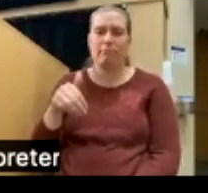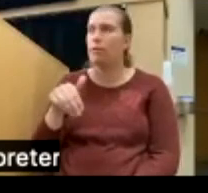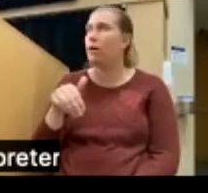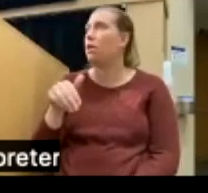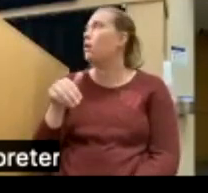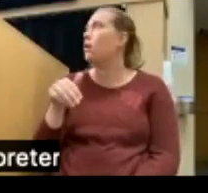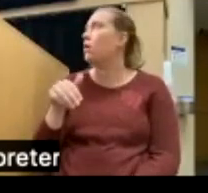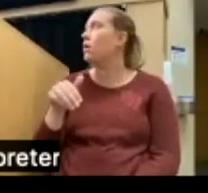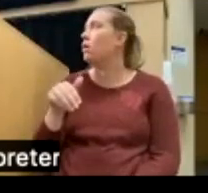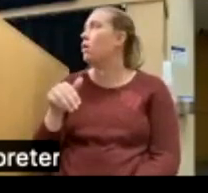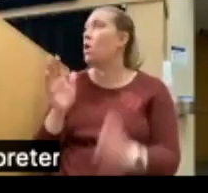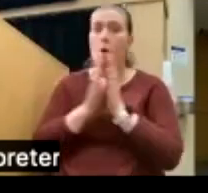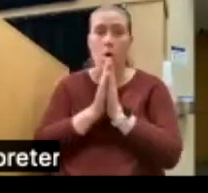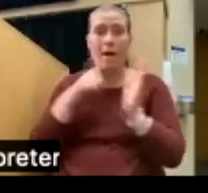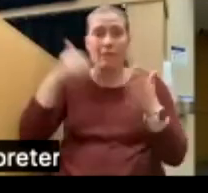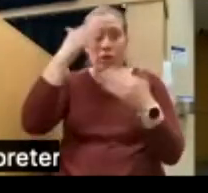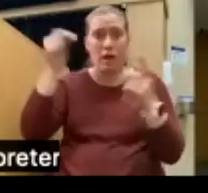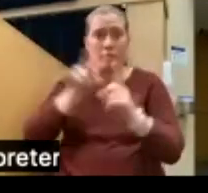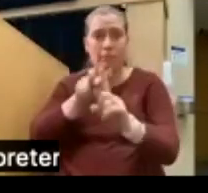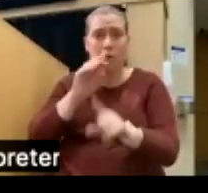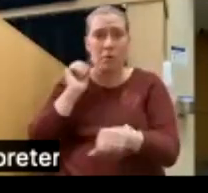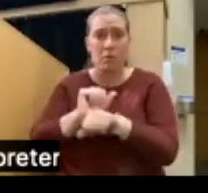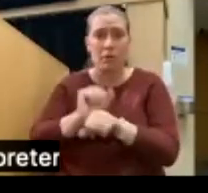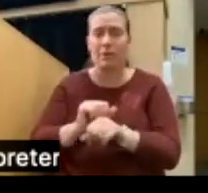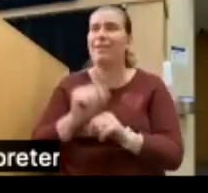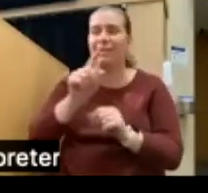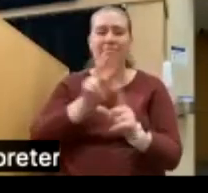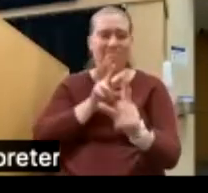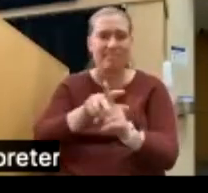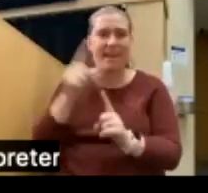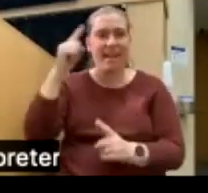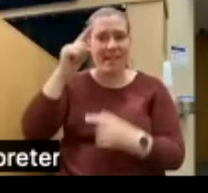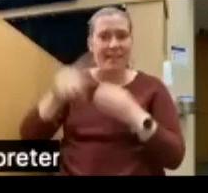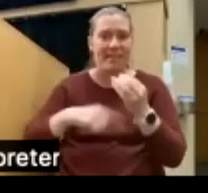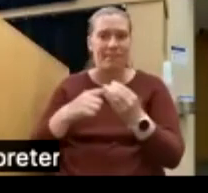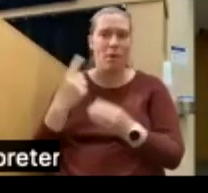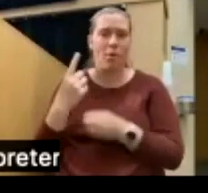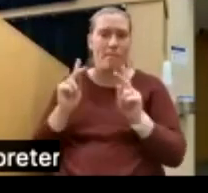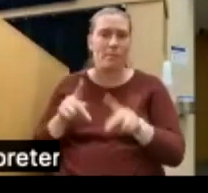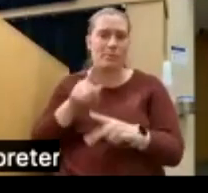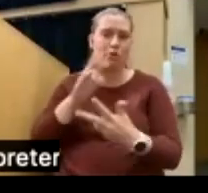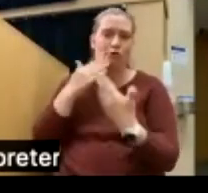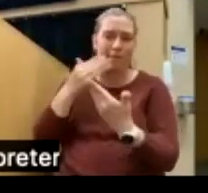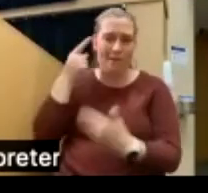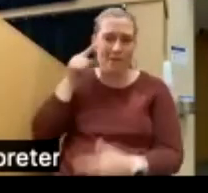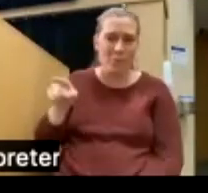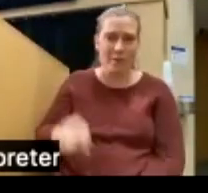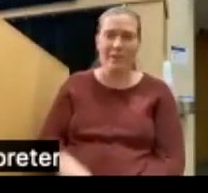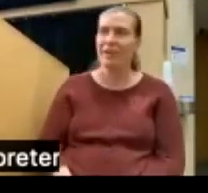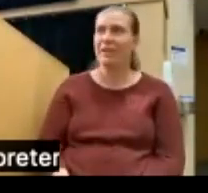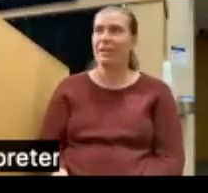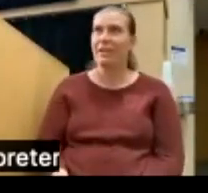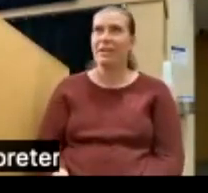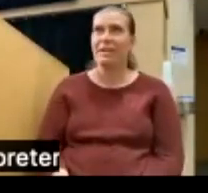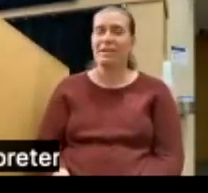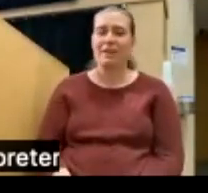oh, I forgot an assignment. If you could just think of somebody that you're grateful to and first